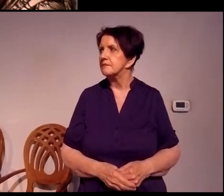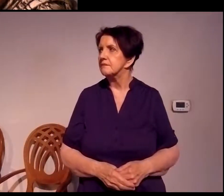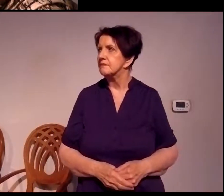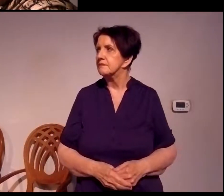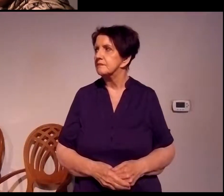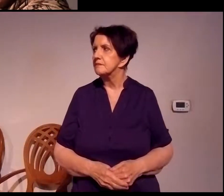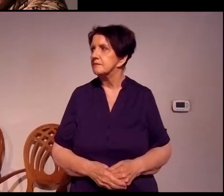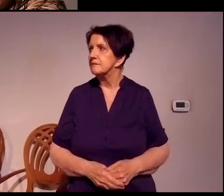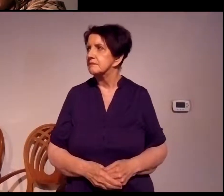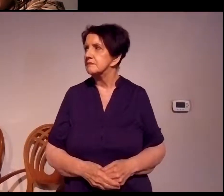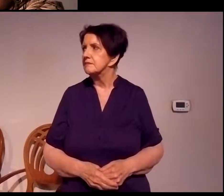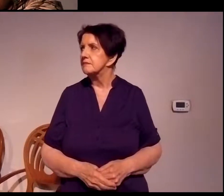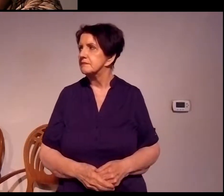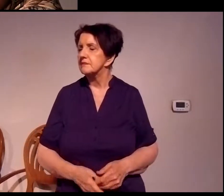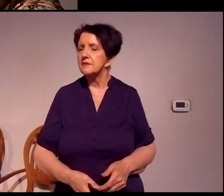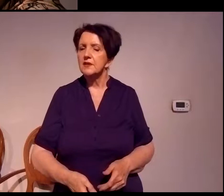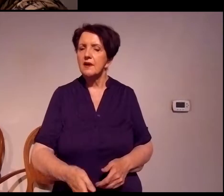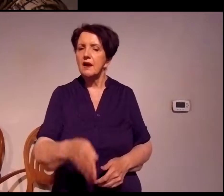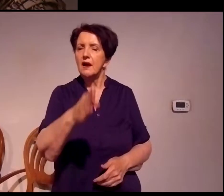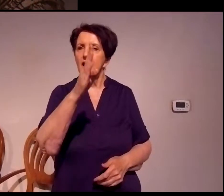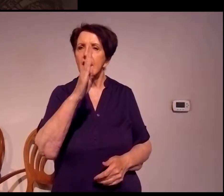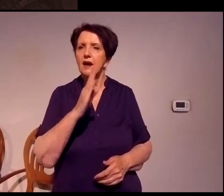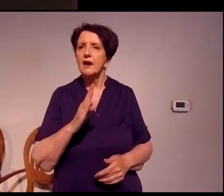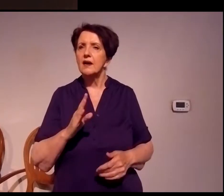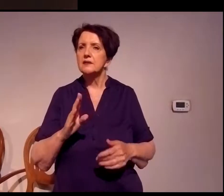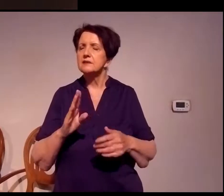deep in your center.